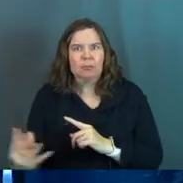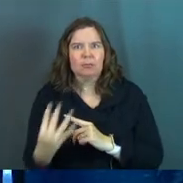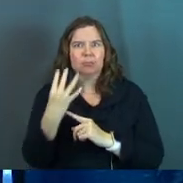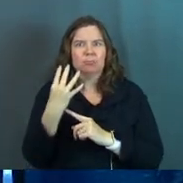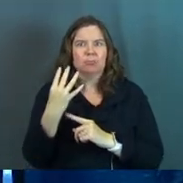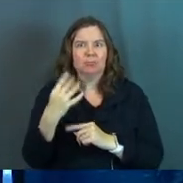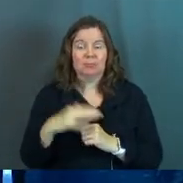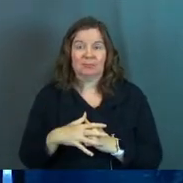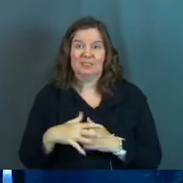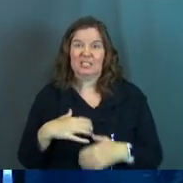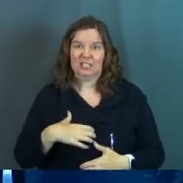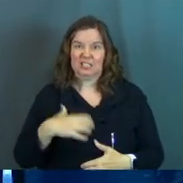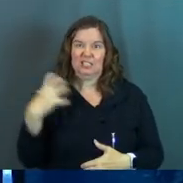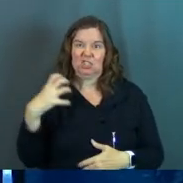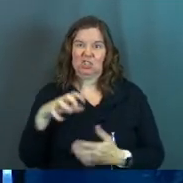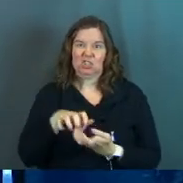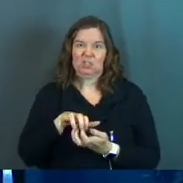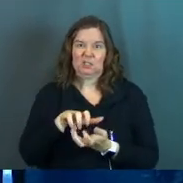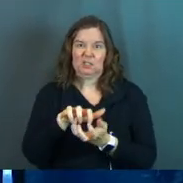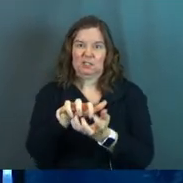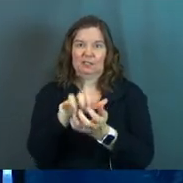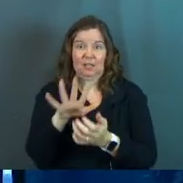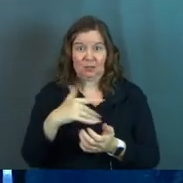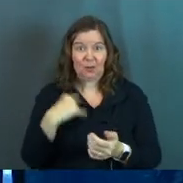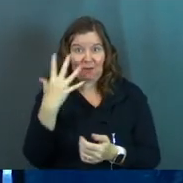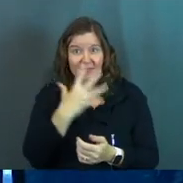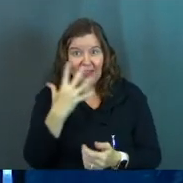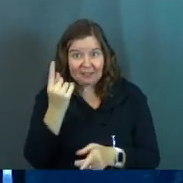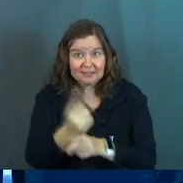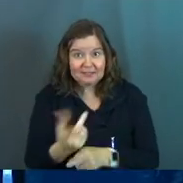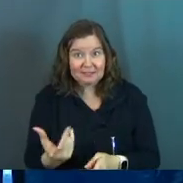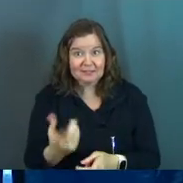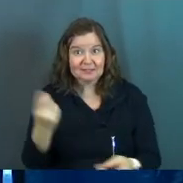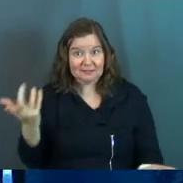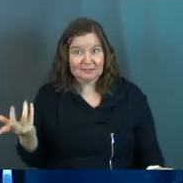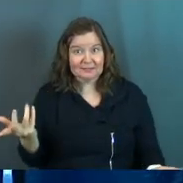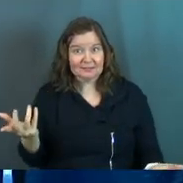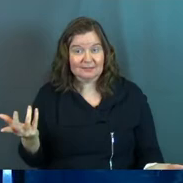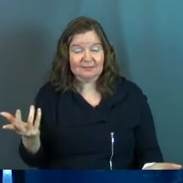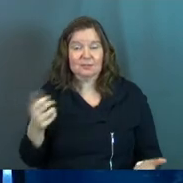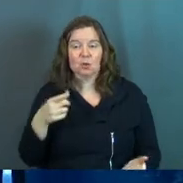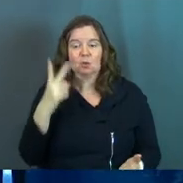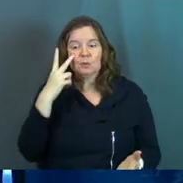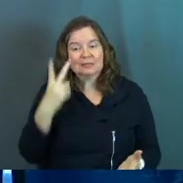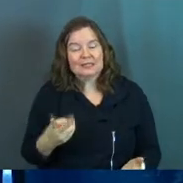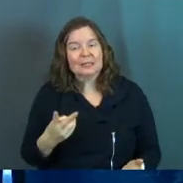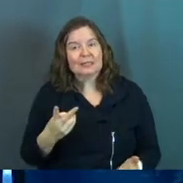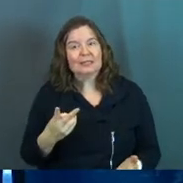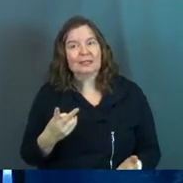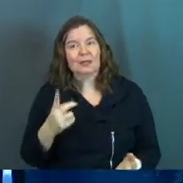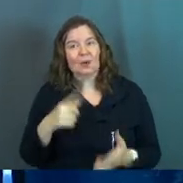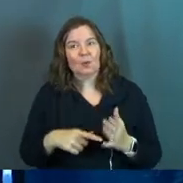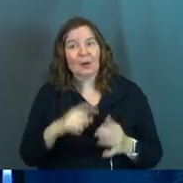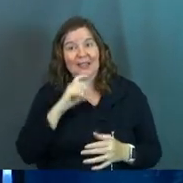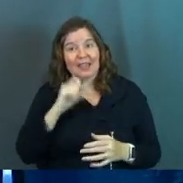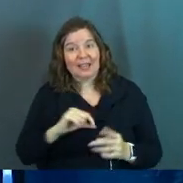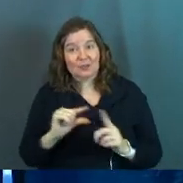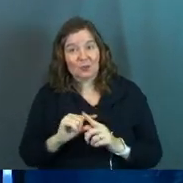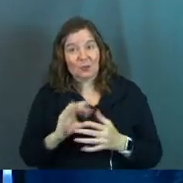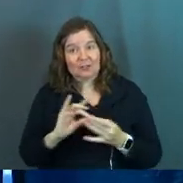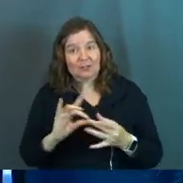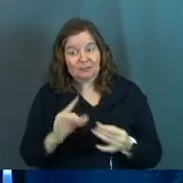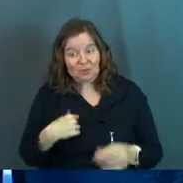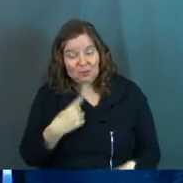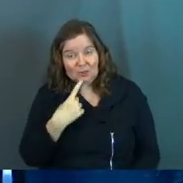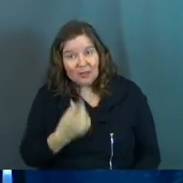get? Angry teeth in your face, right? So you see what the ancient words are trying to